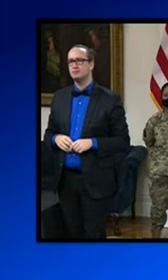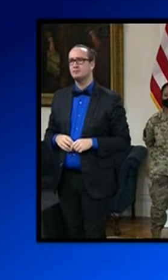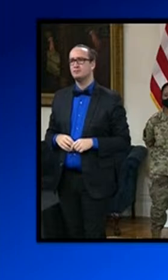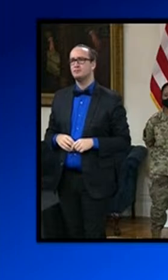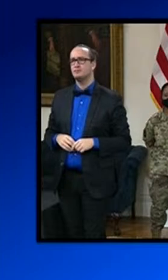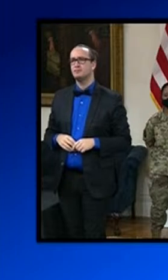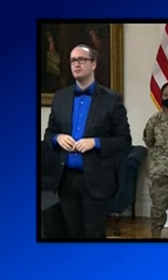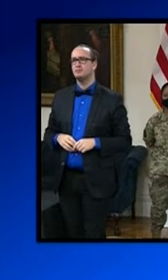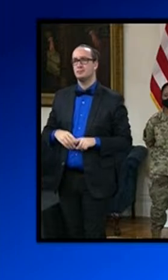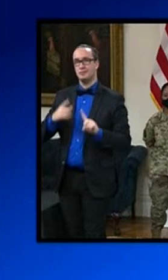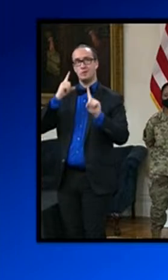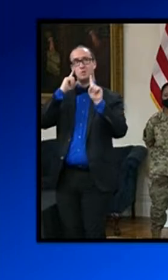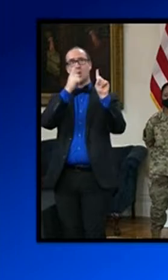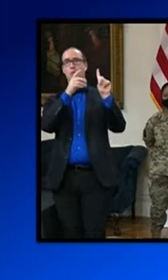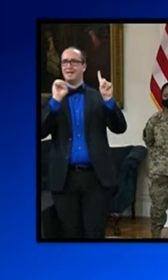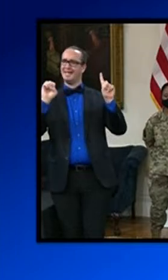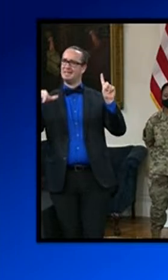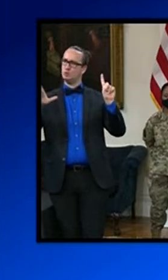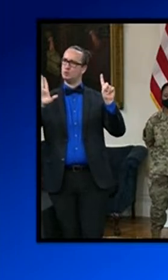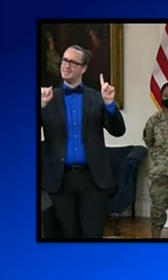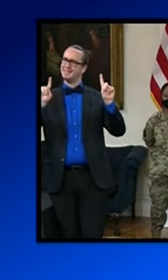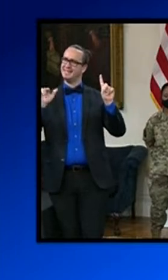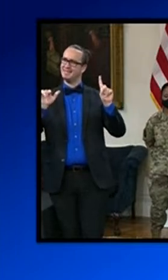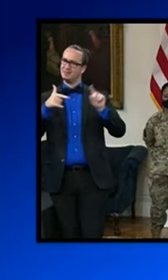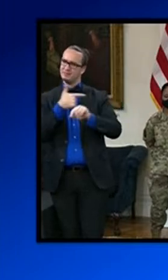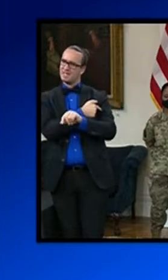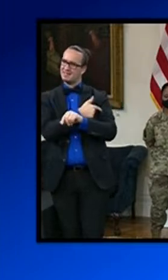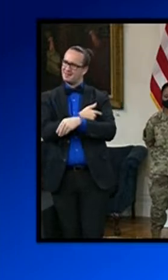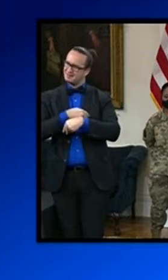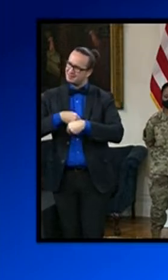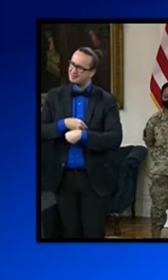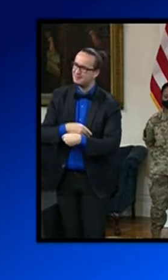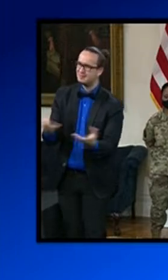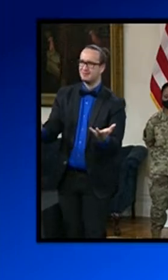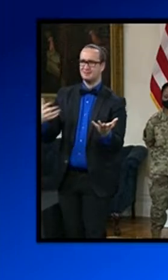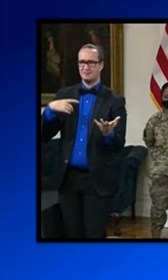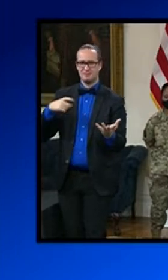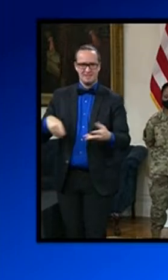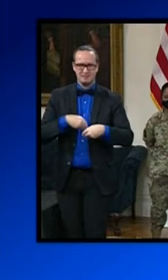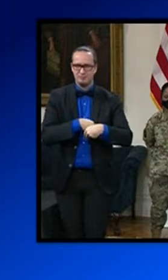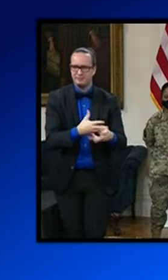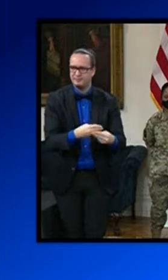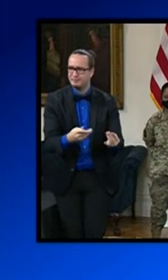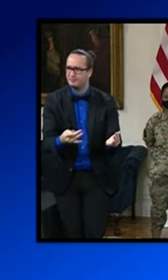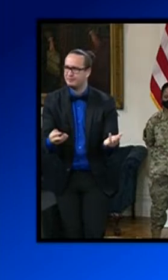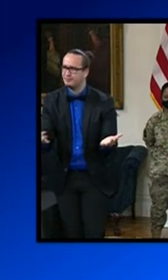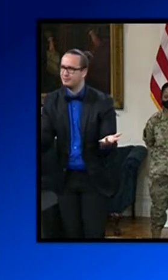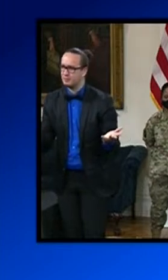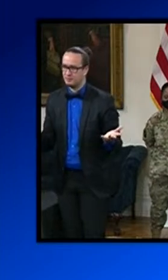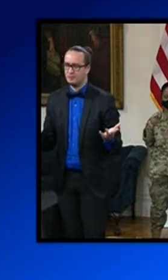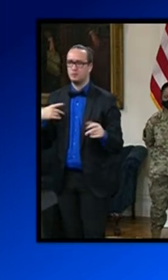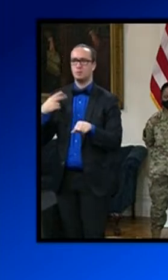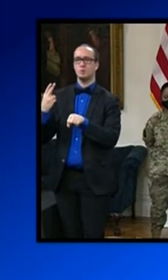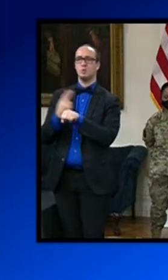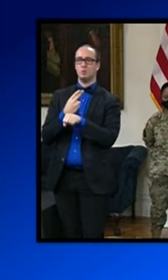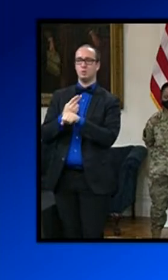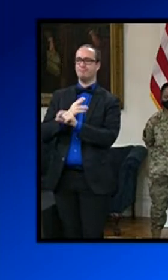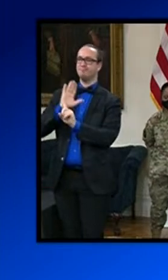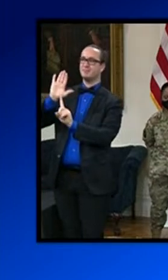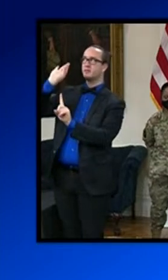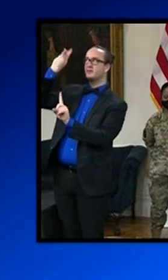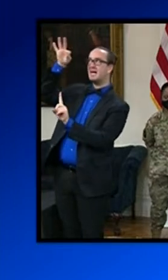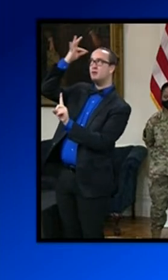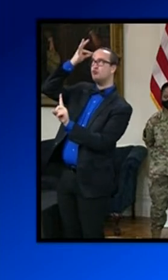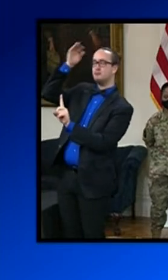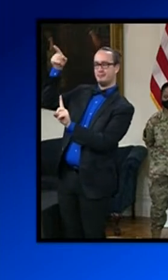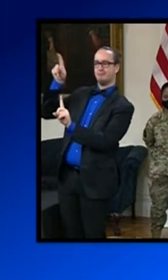federally qualified health centers, which serve patients who live well below the federal poverty line. Every week,